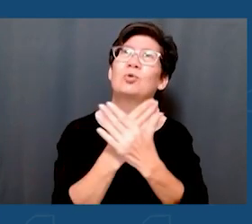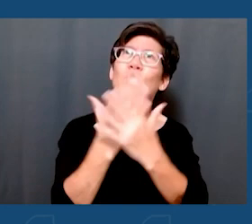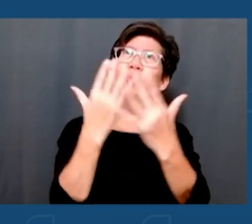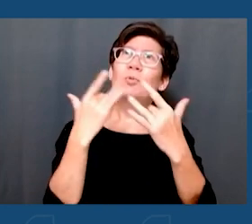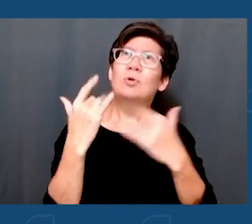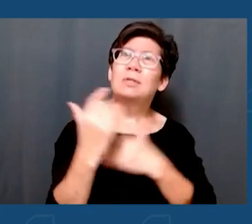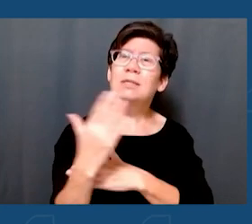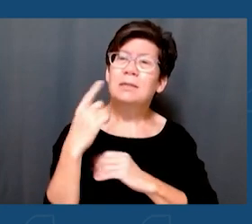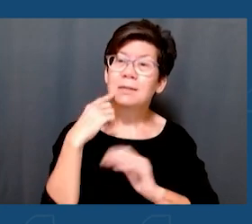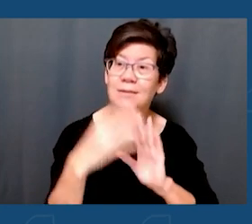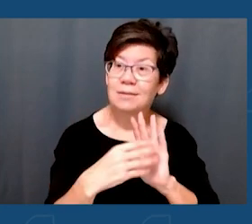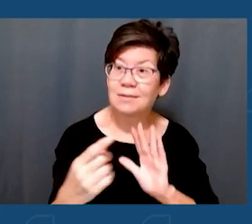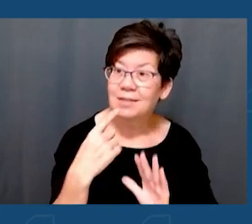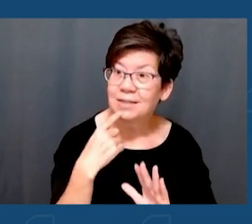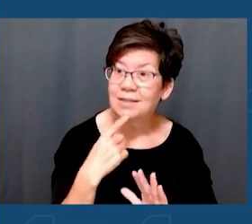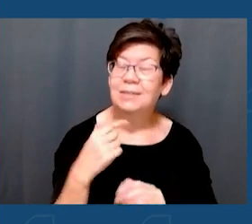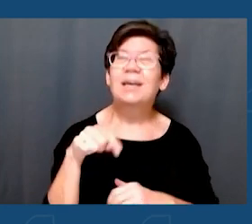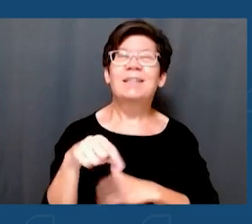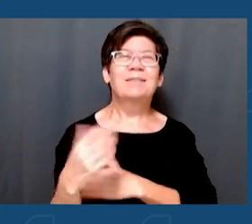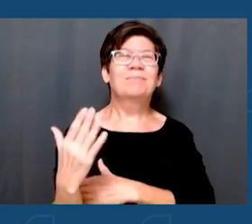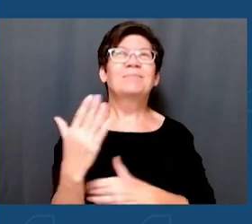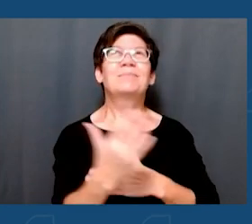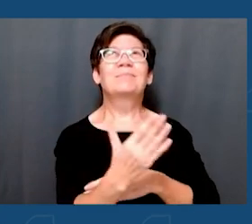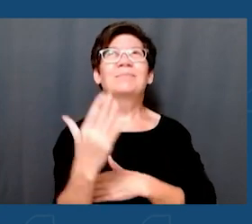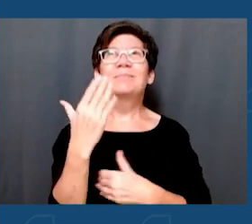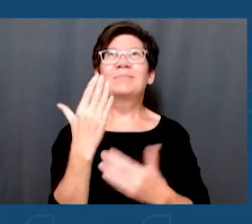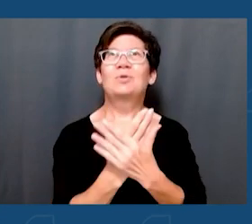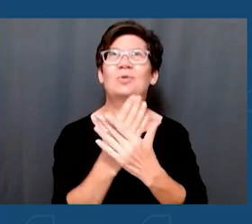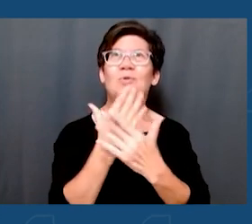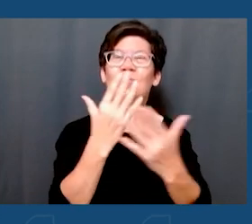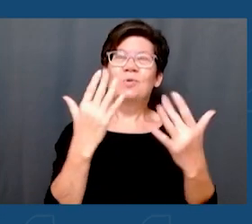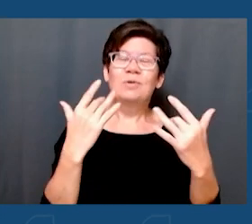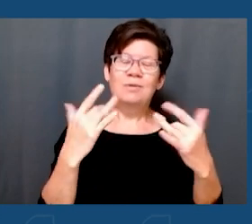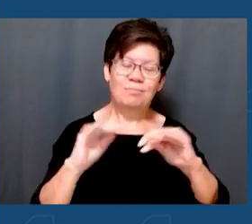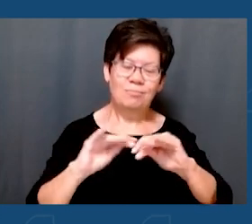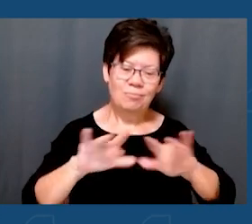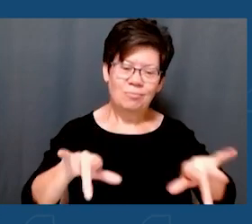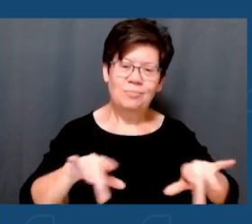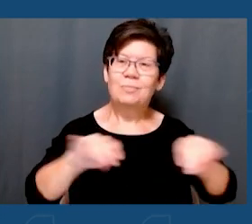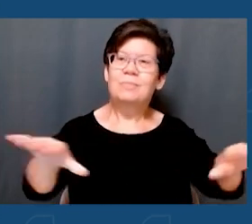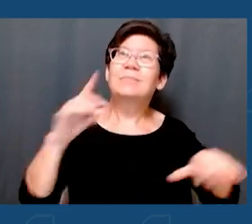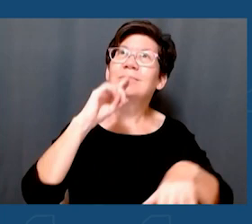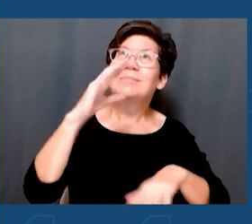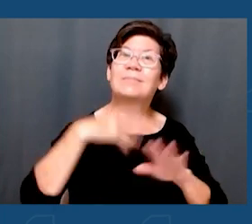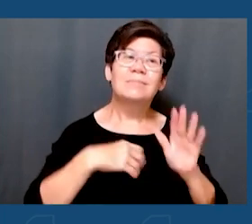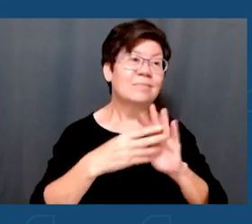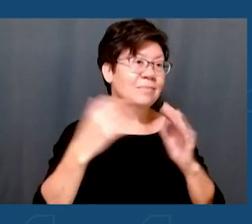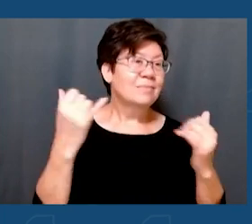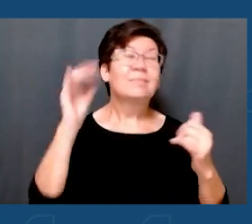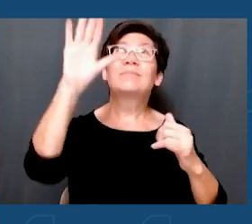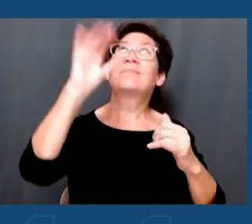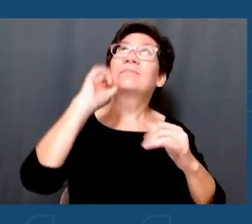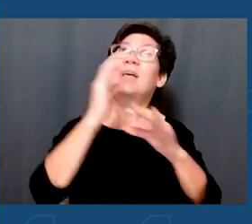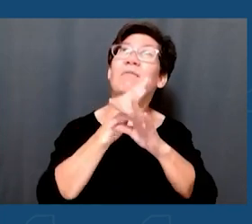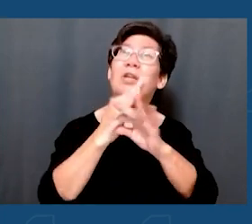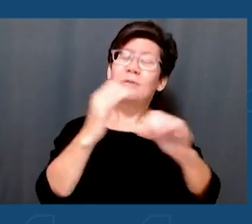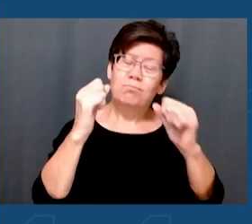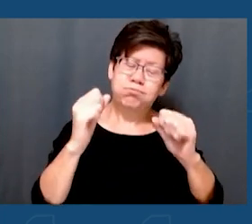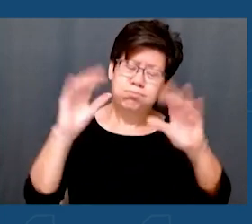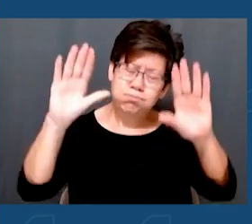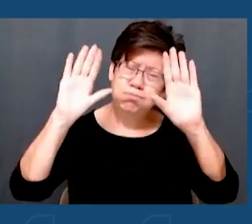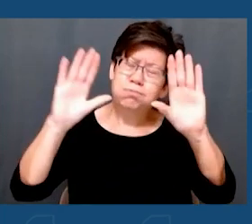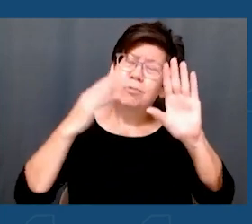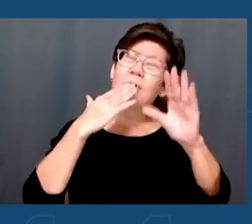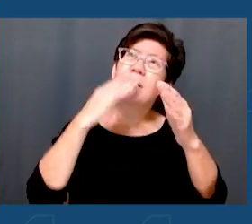morning? And would you say with me, great is thy faithfulness? We thank you, Lord, for all